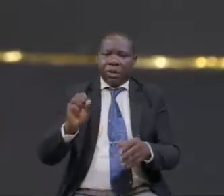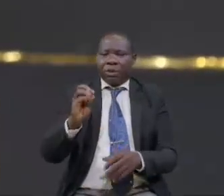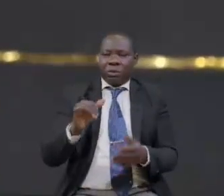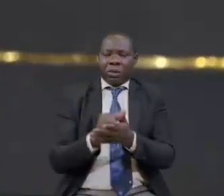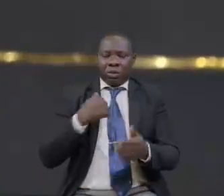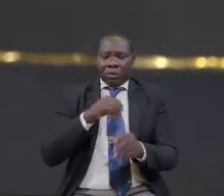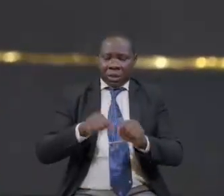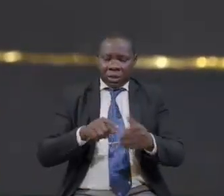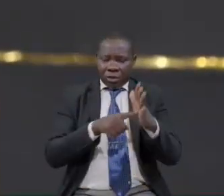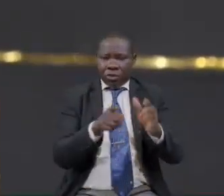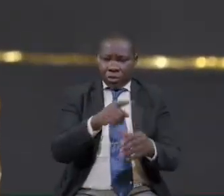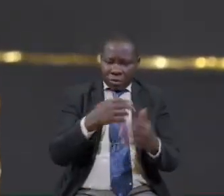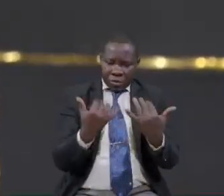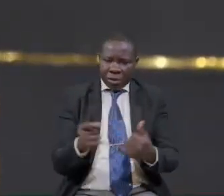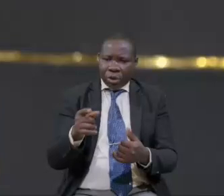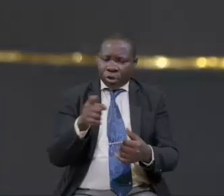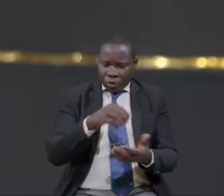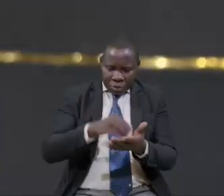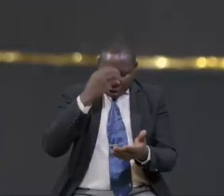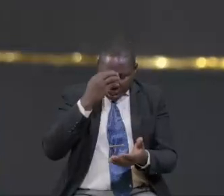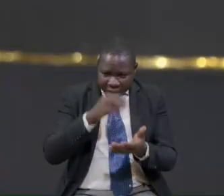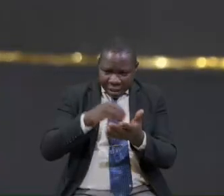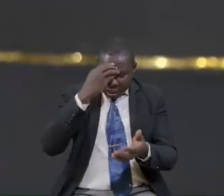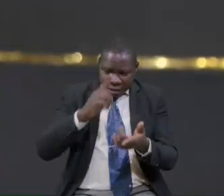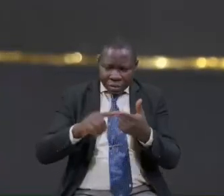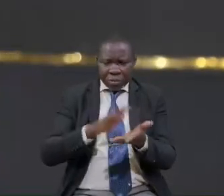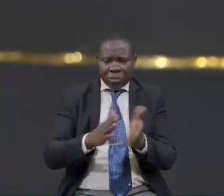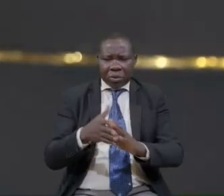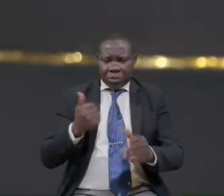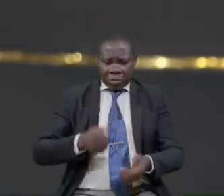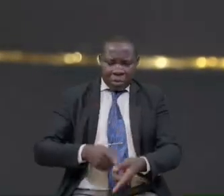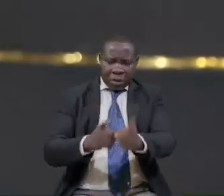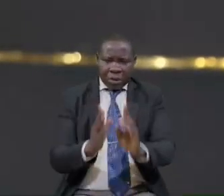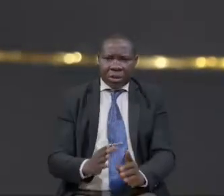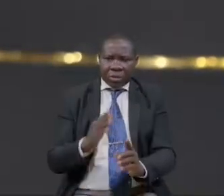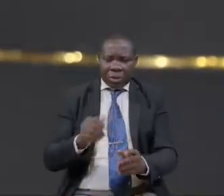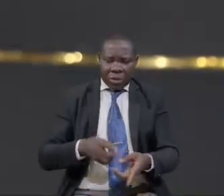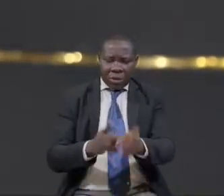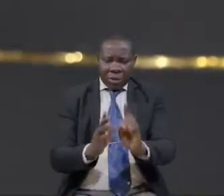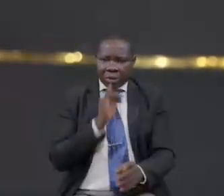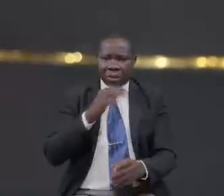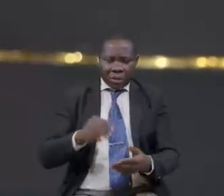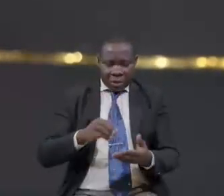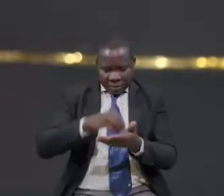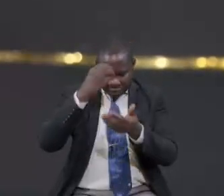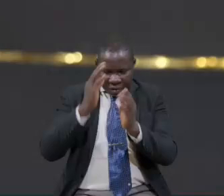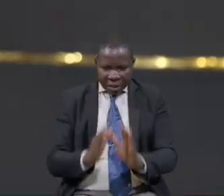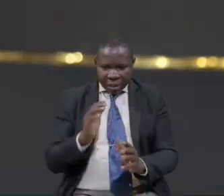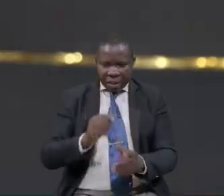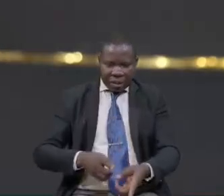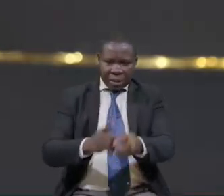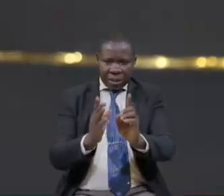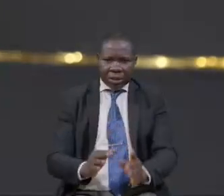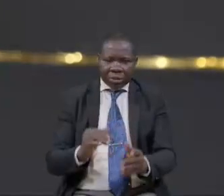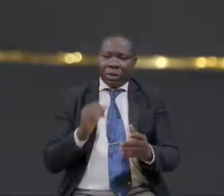You learn, you become a disciple. A disciple is a learner. A disciple is a listener. You